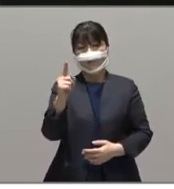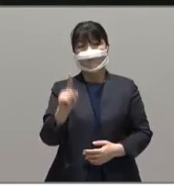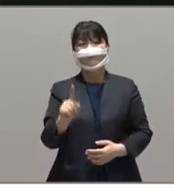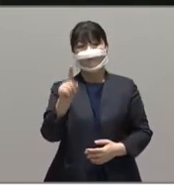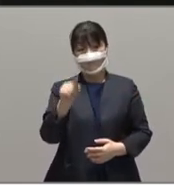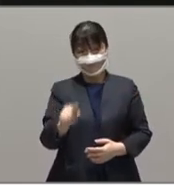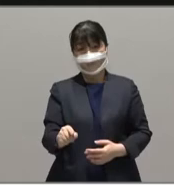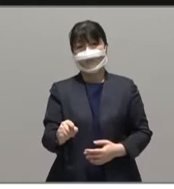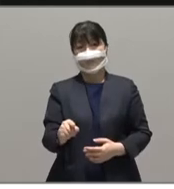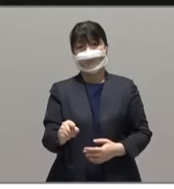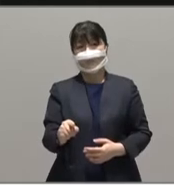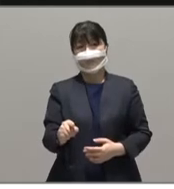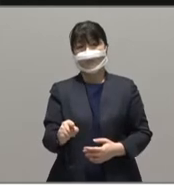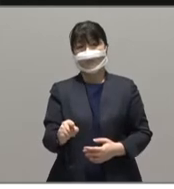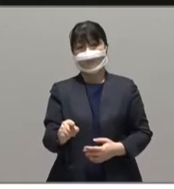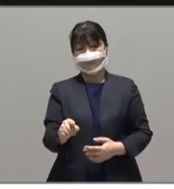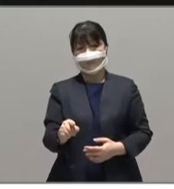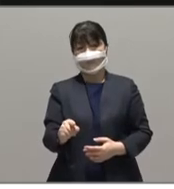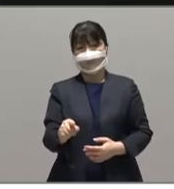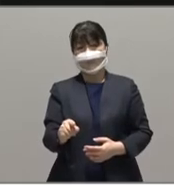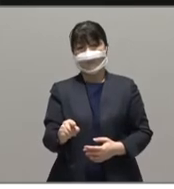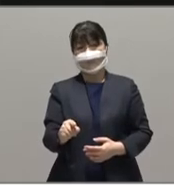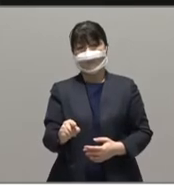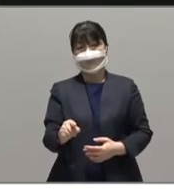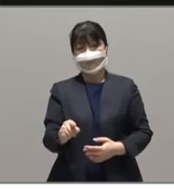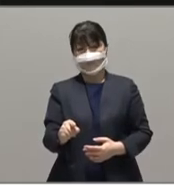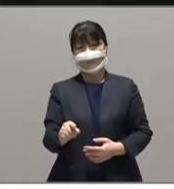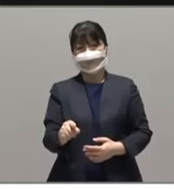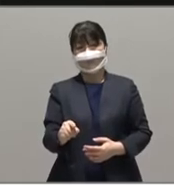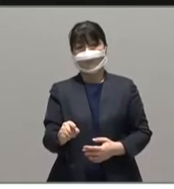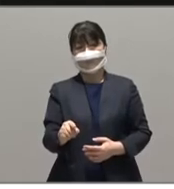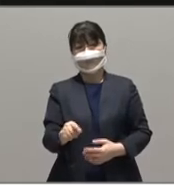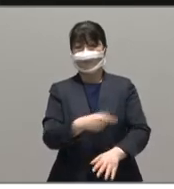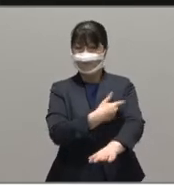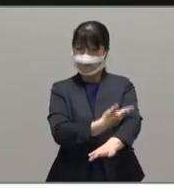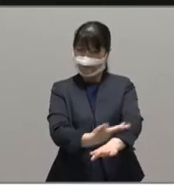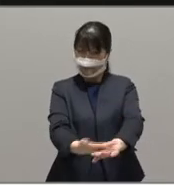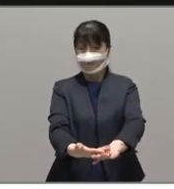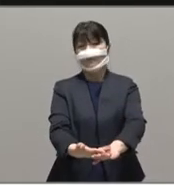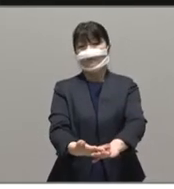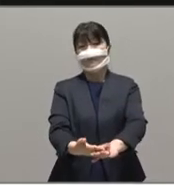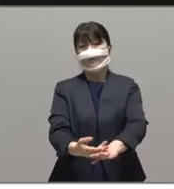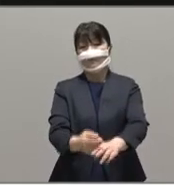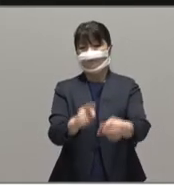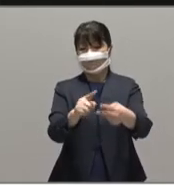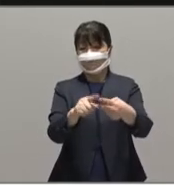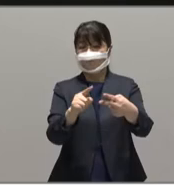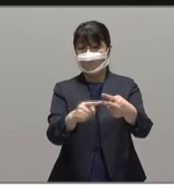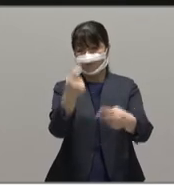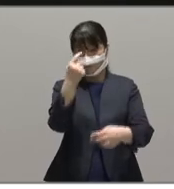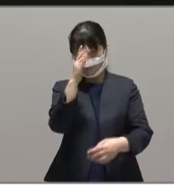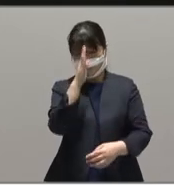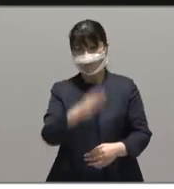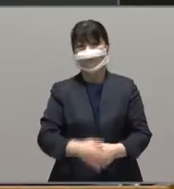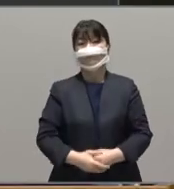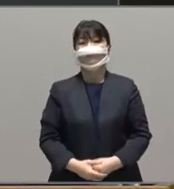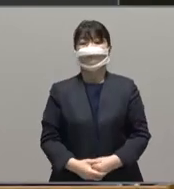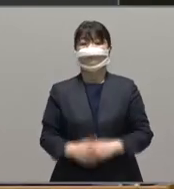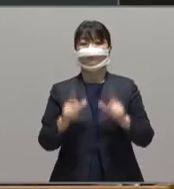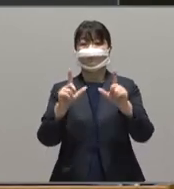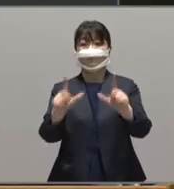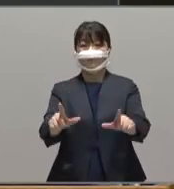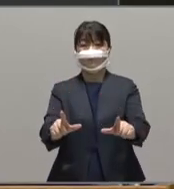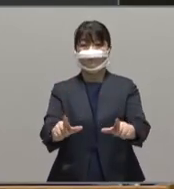for example, so in the forest, regarding the therapies, possibly what kind of programs